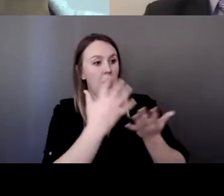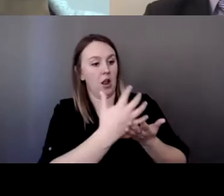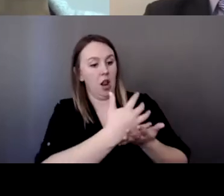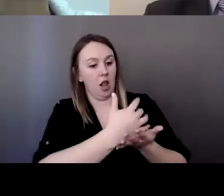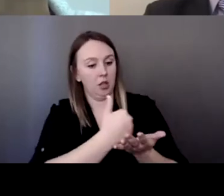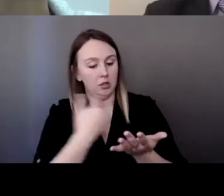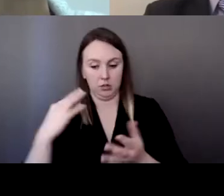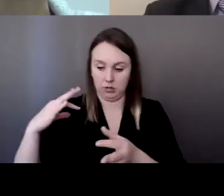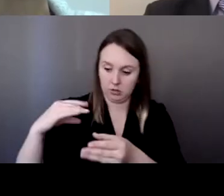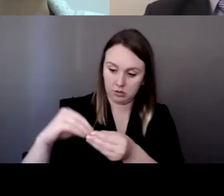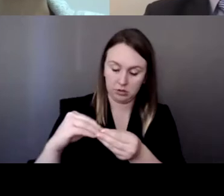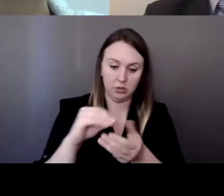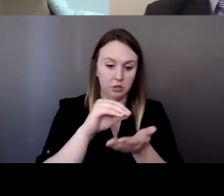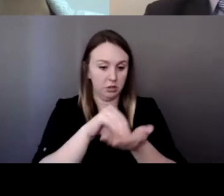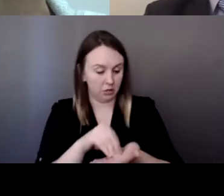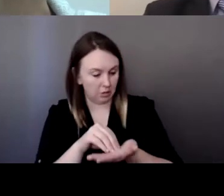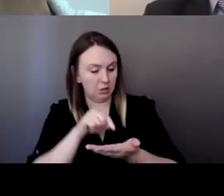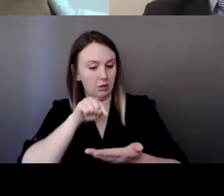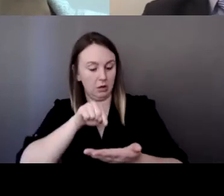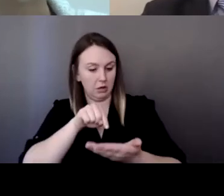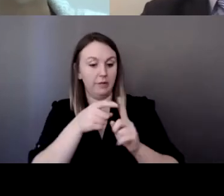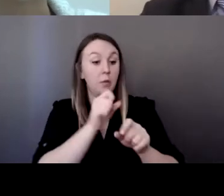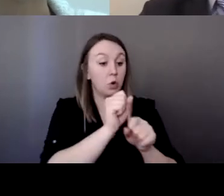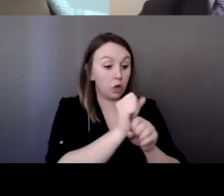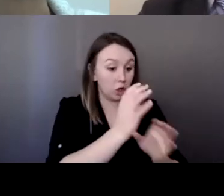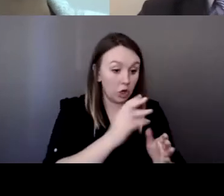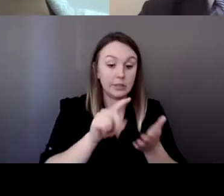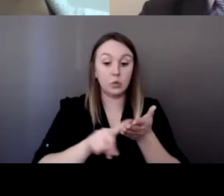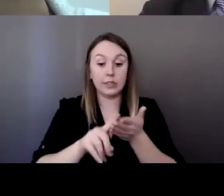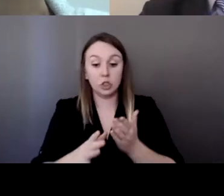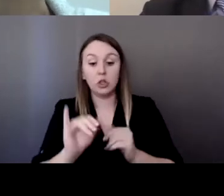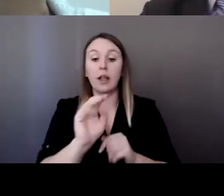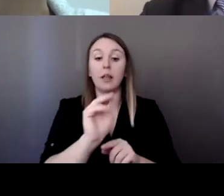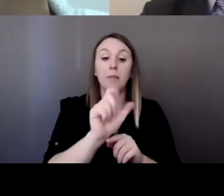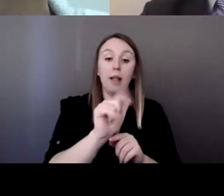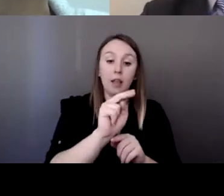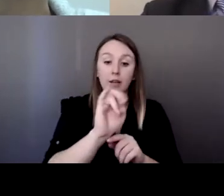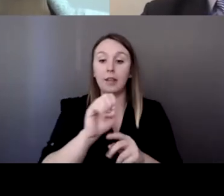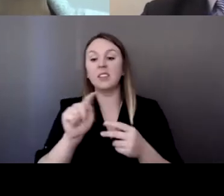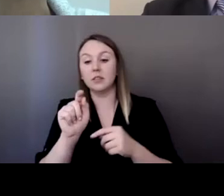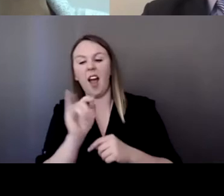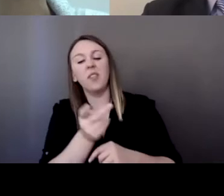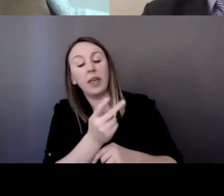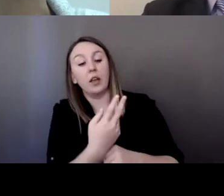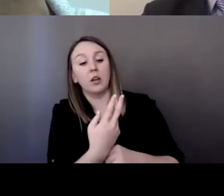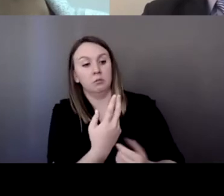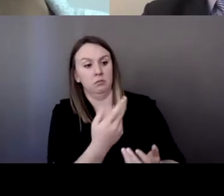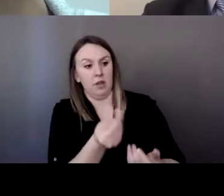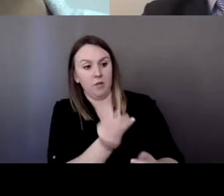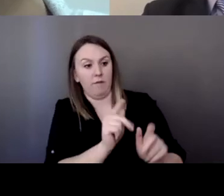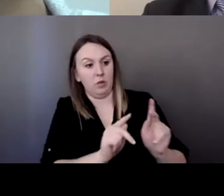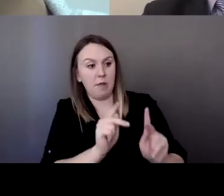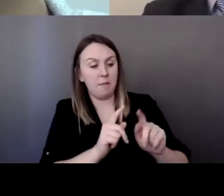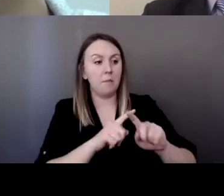from workers and researchers like Melanie and Ty, is that showing that not only the women and children are suffering,